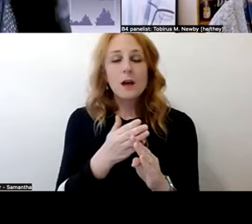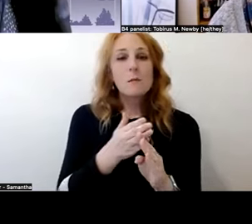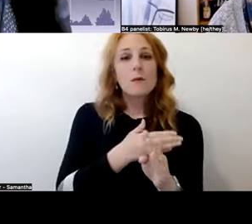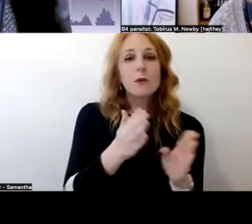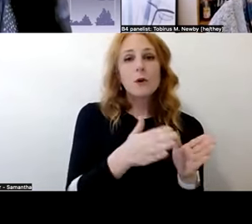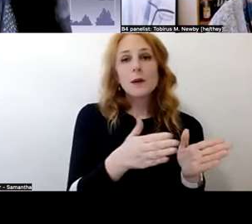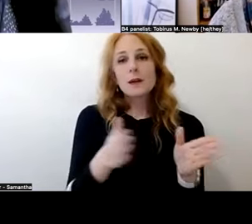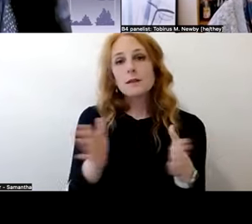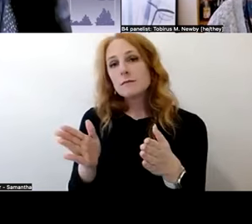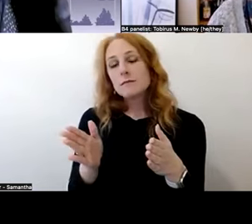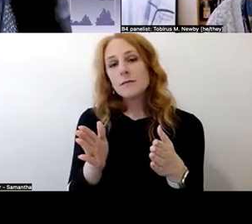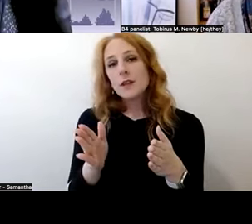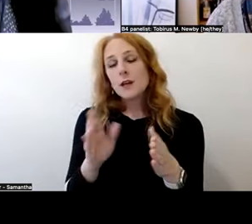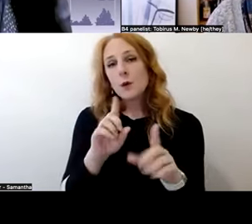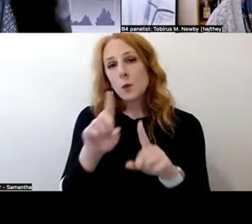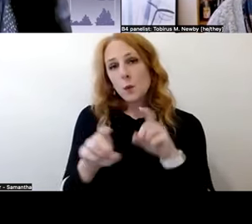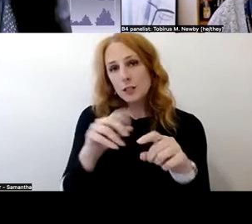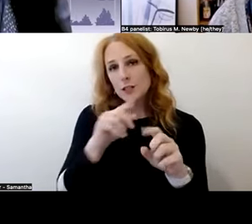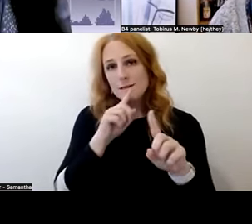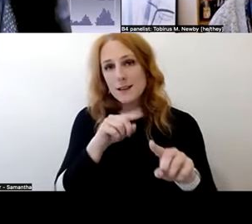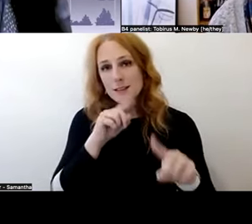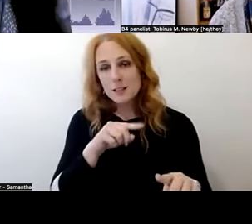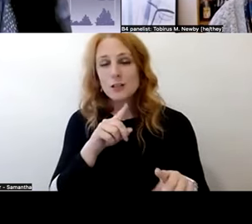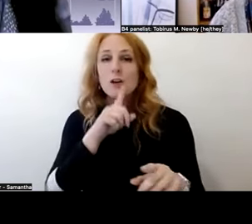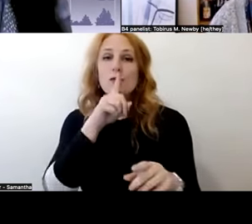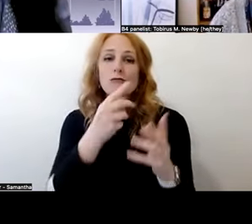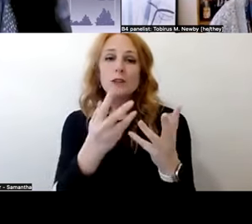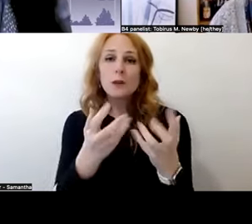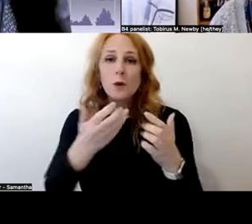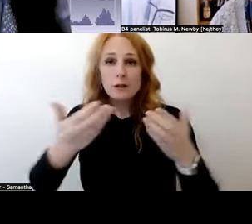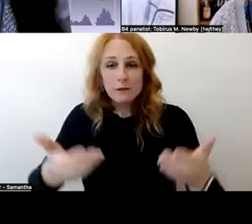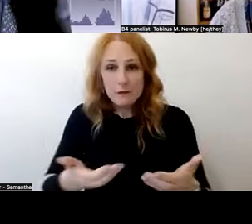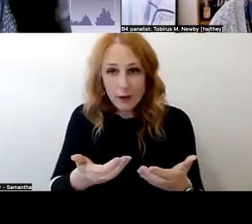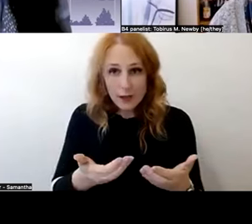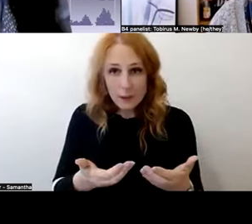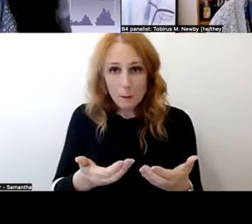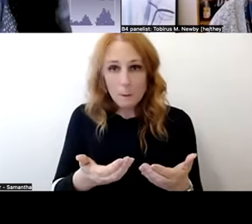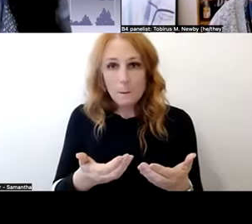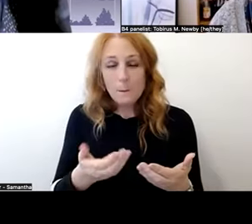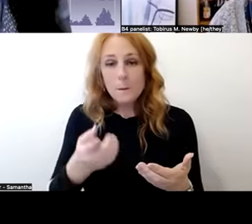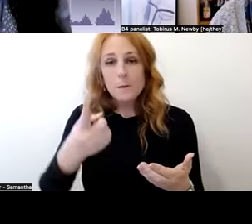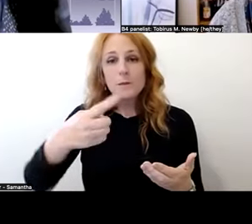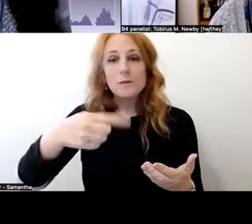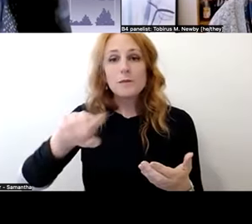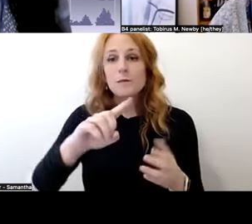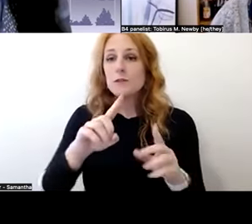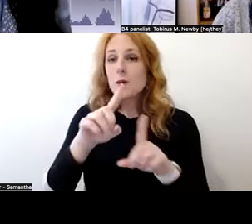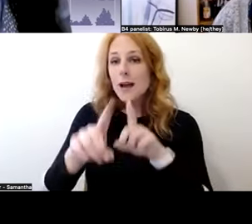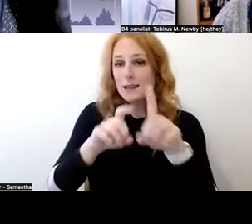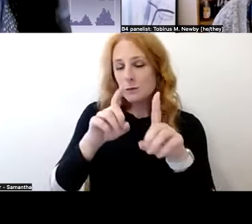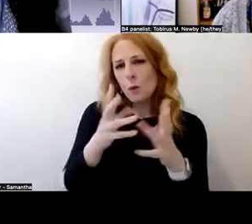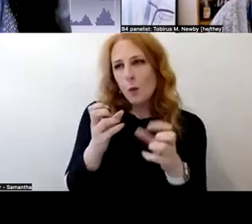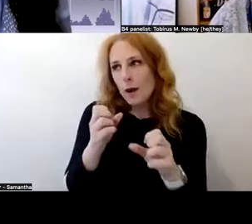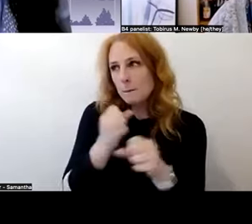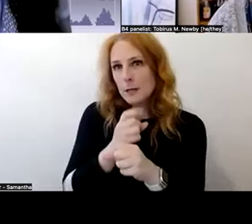to our Q&A, we actually really want to invite you all to ask our amazing panelists questions that